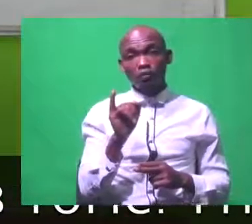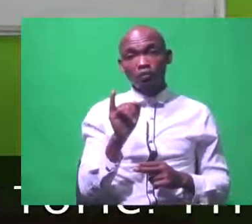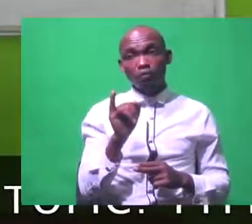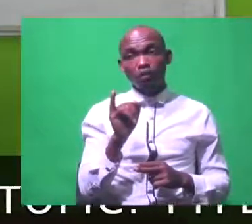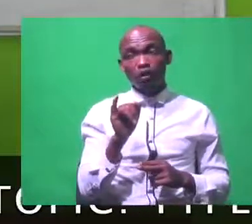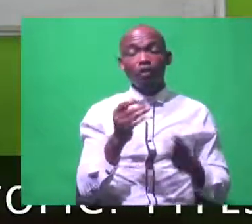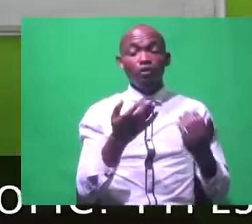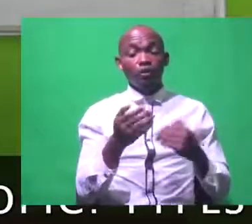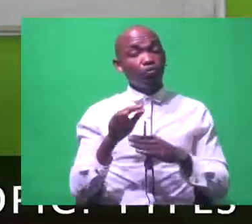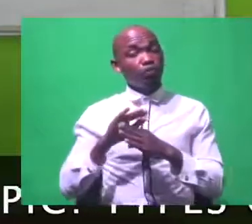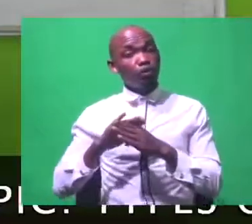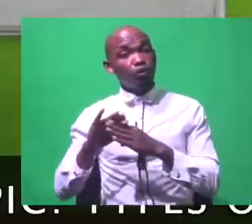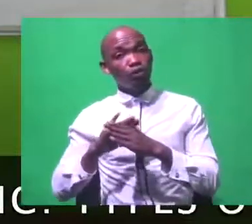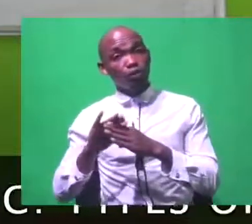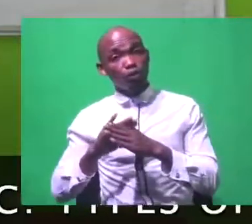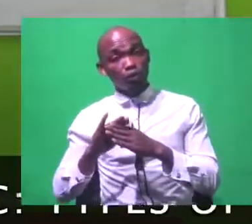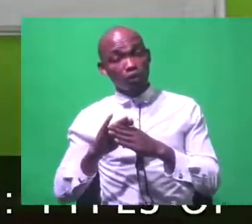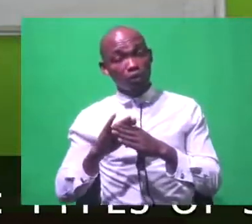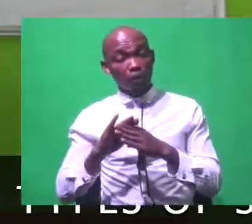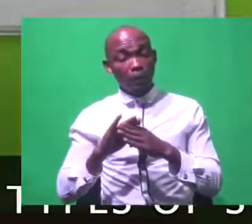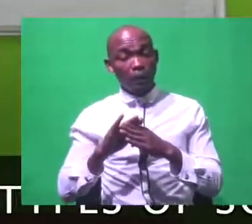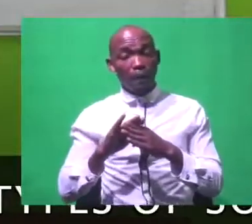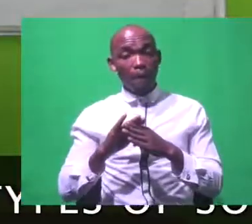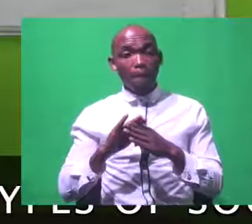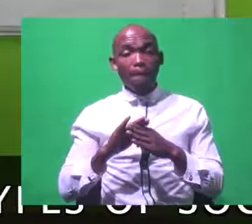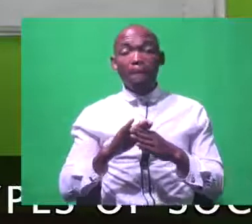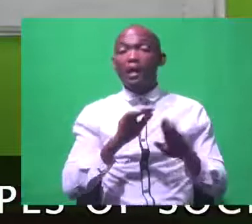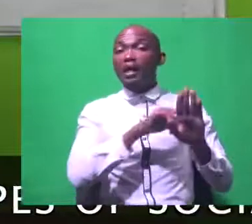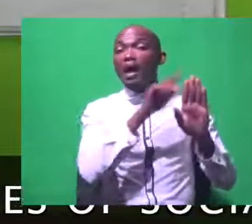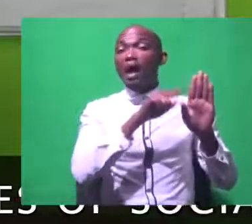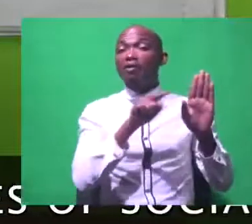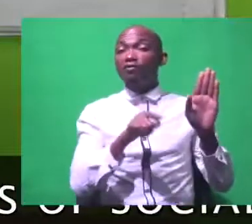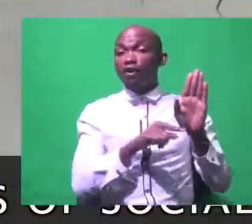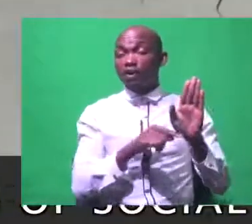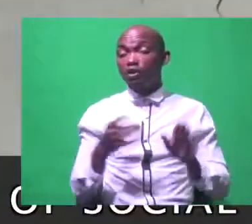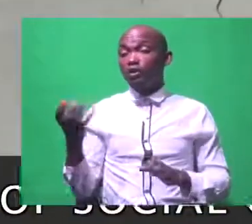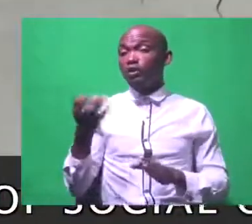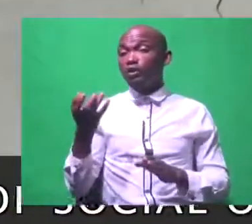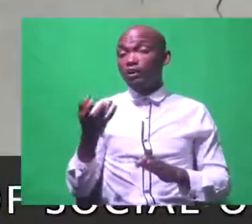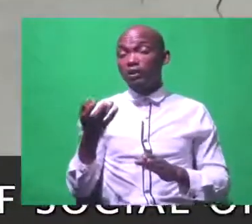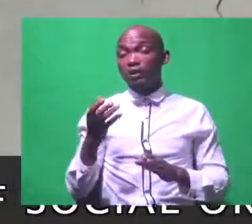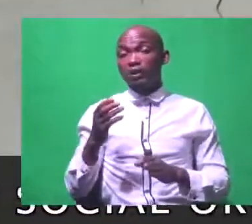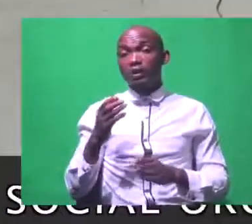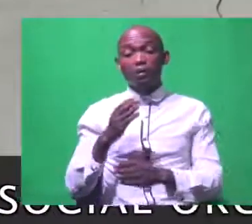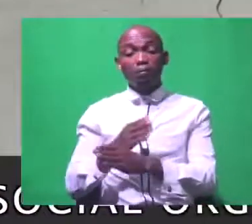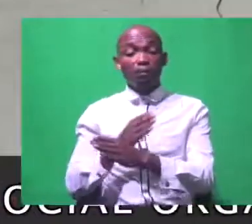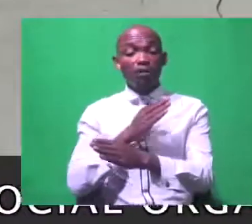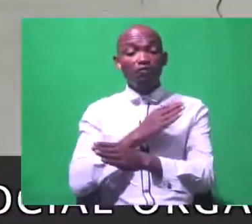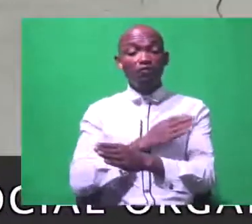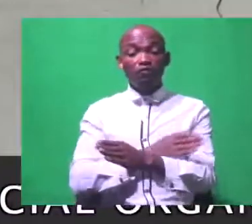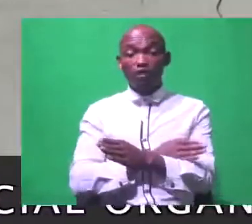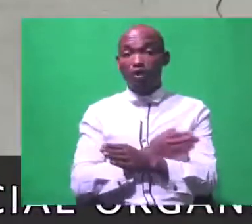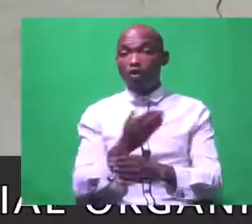practiced or used by the African societies before the coming